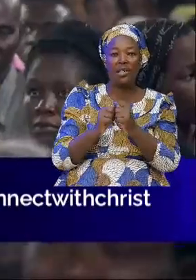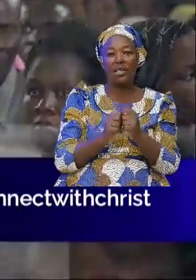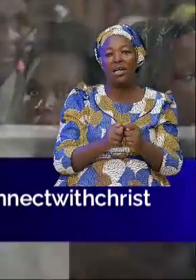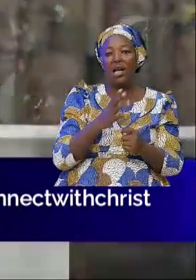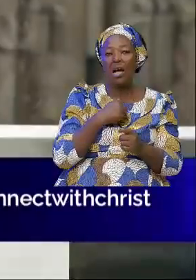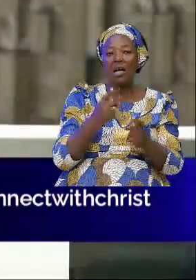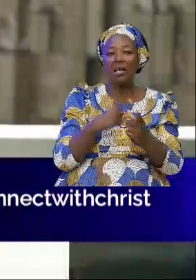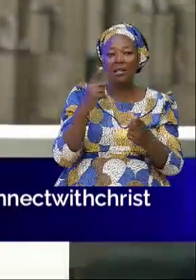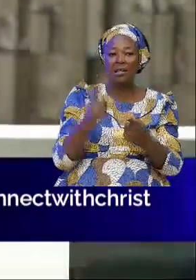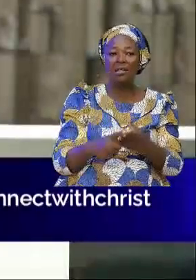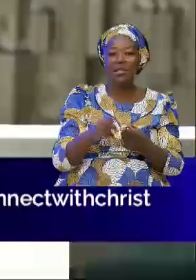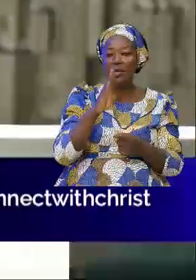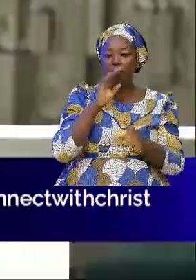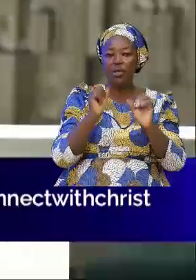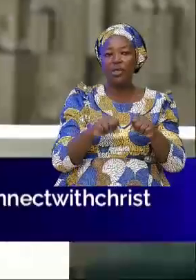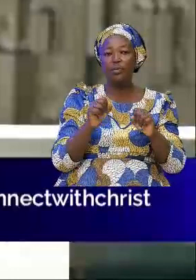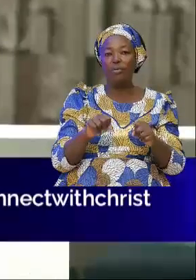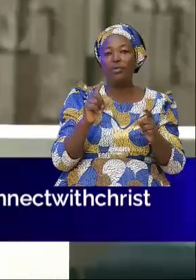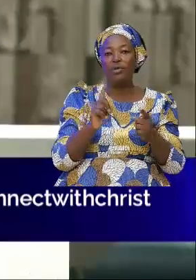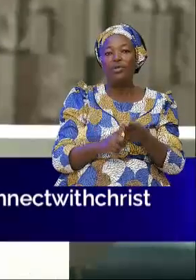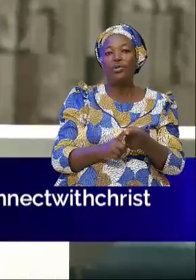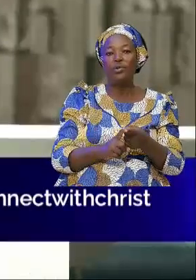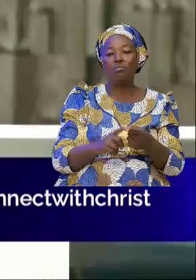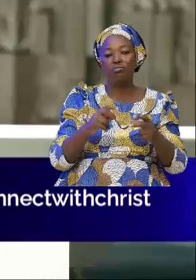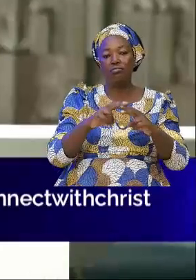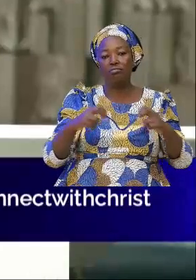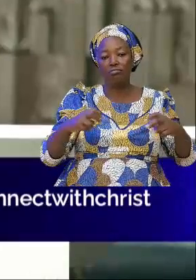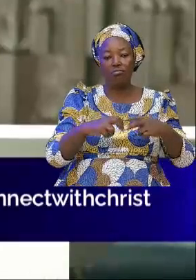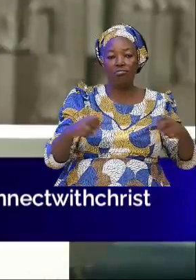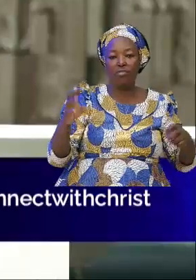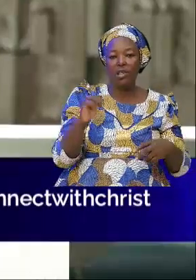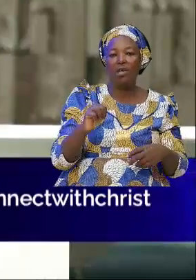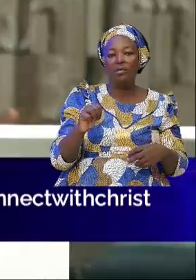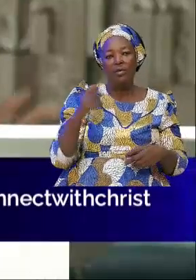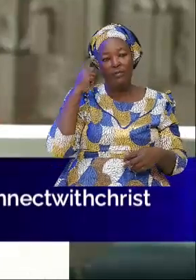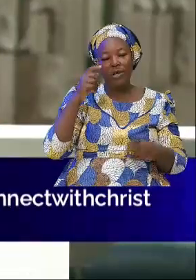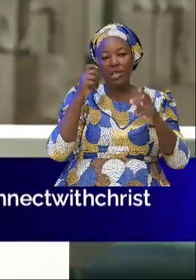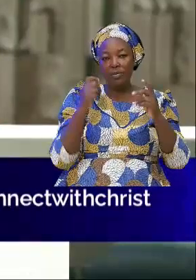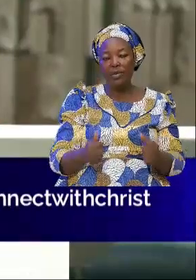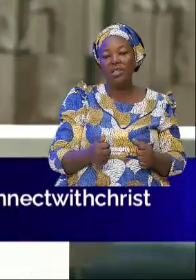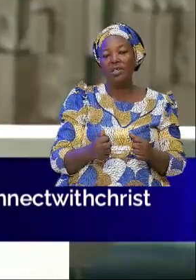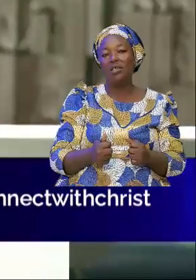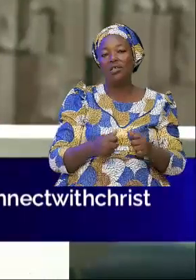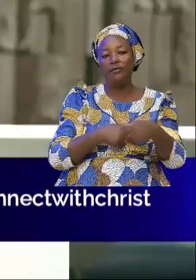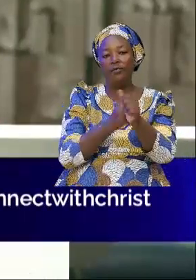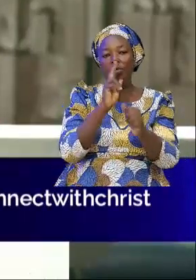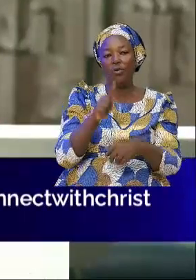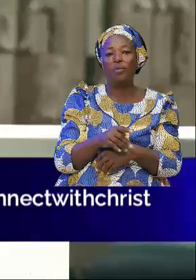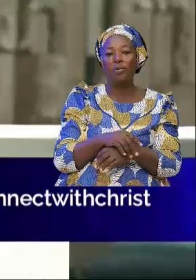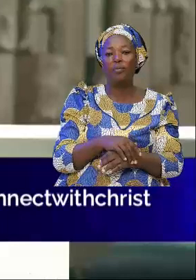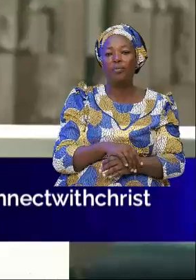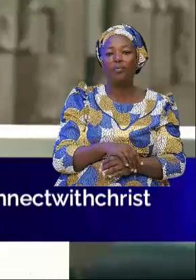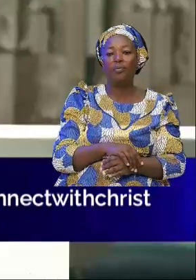so that we can gather them together and then be able to sort them out for